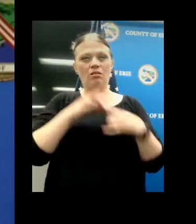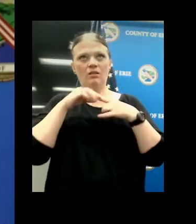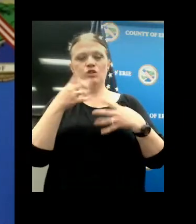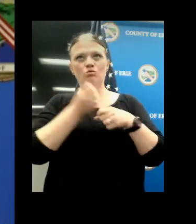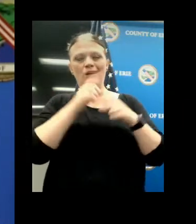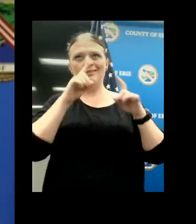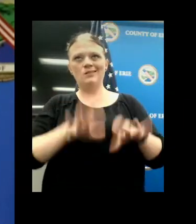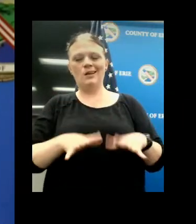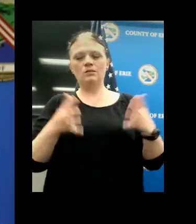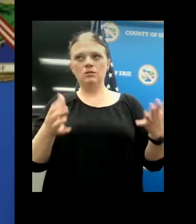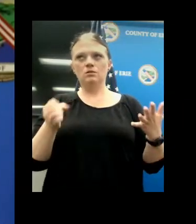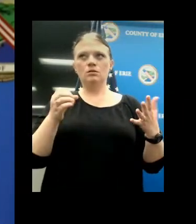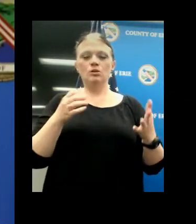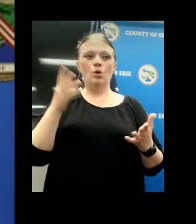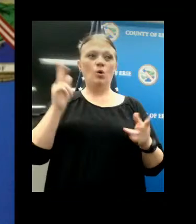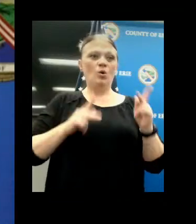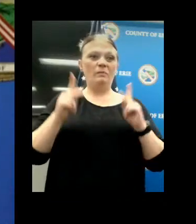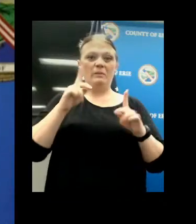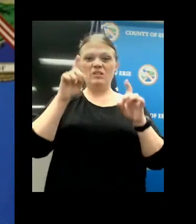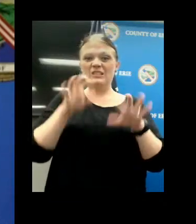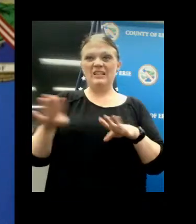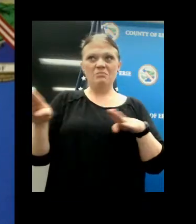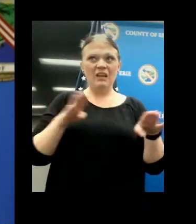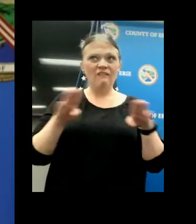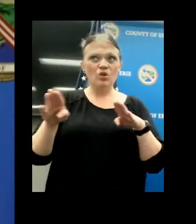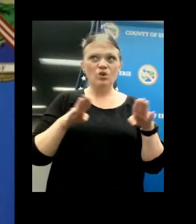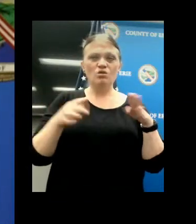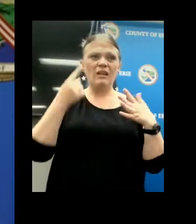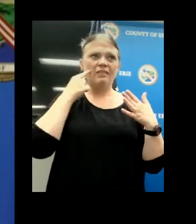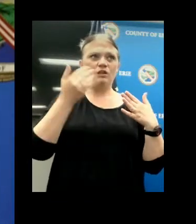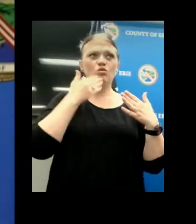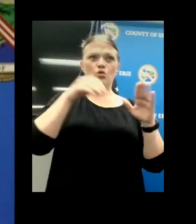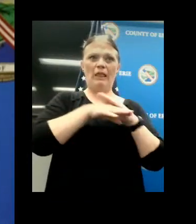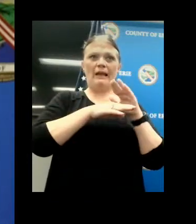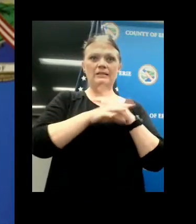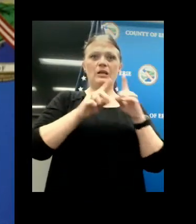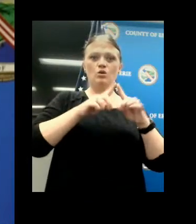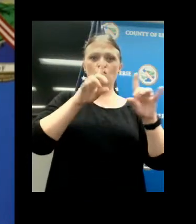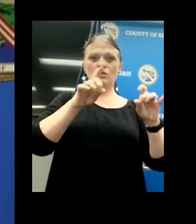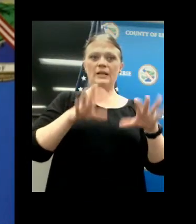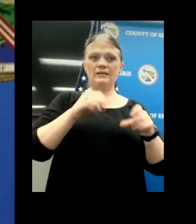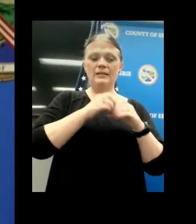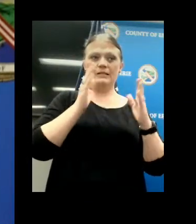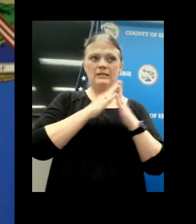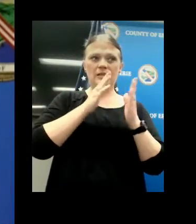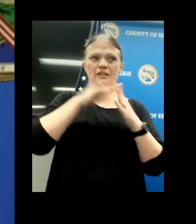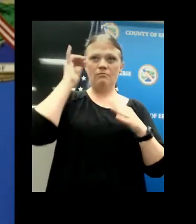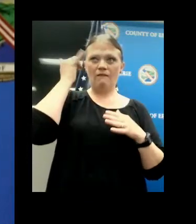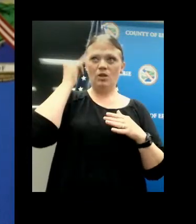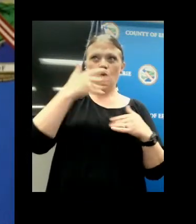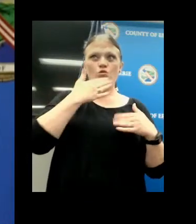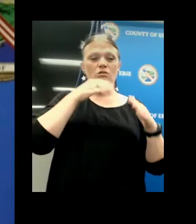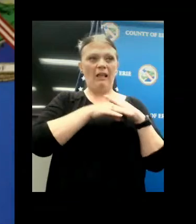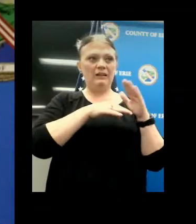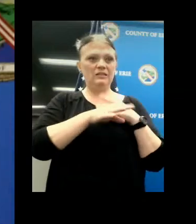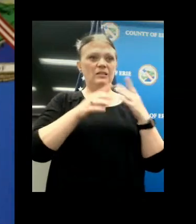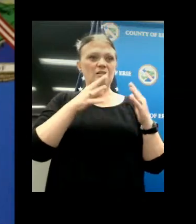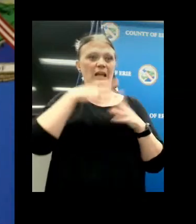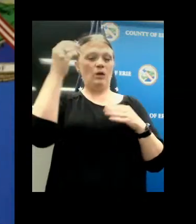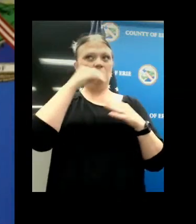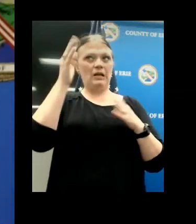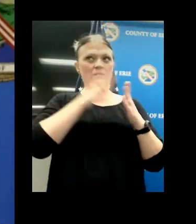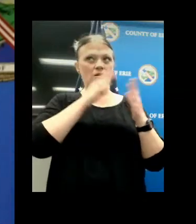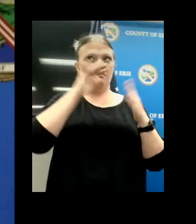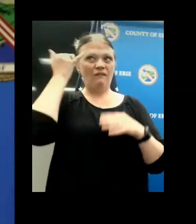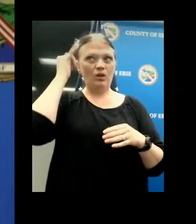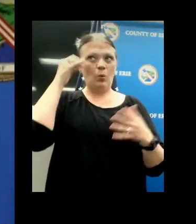could be because of people's testing behaviors. I think there is good access to testing in the city of Buffalo. There's good access to testing outside the